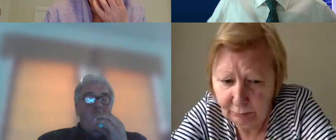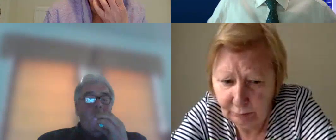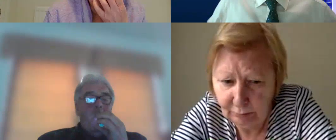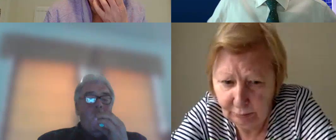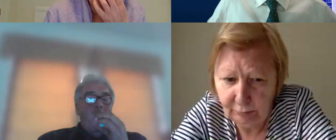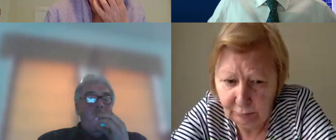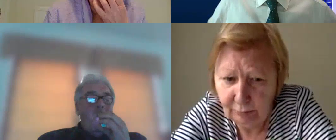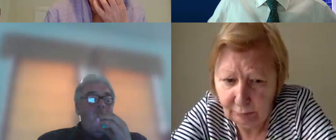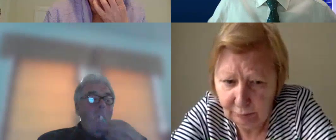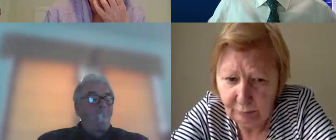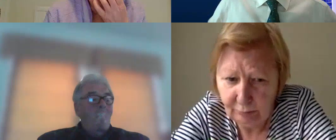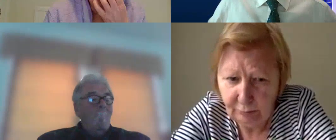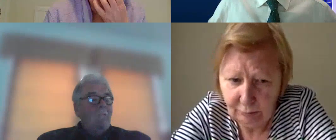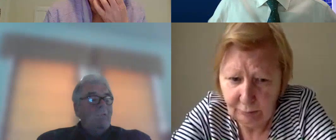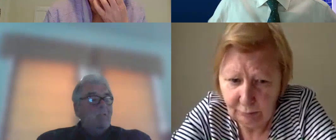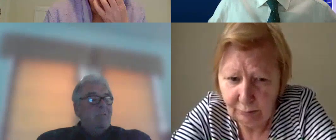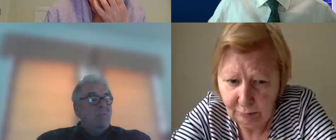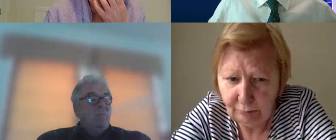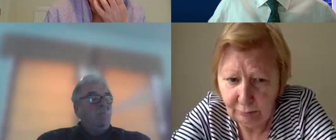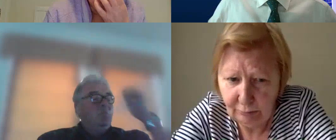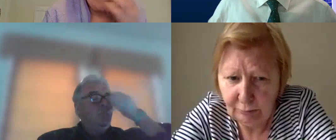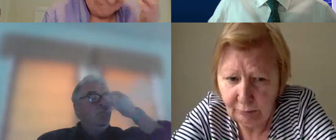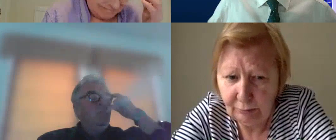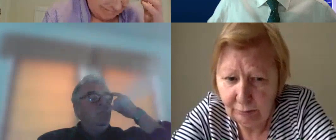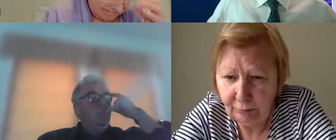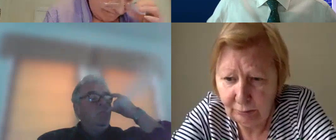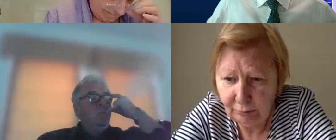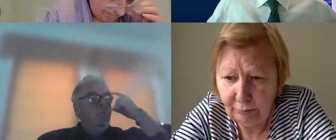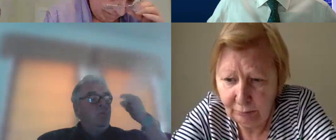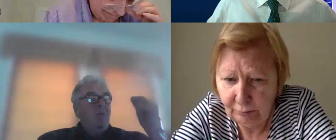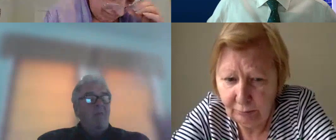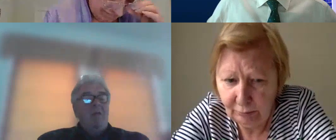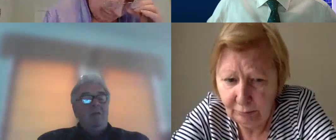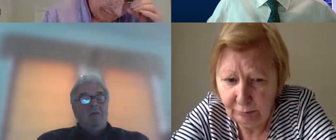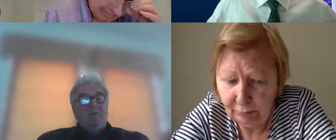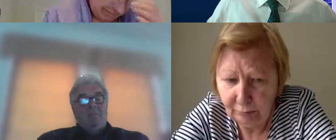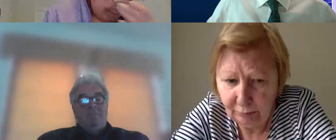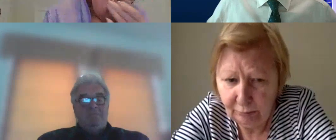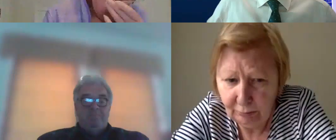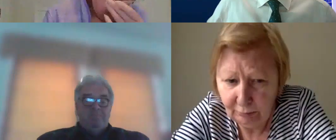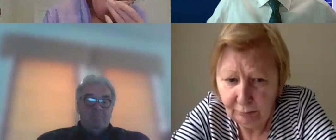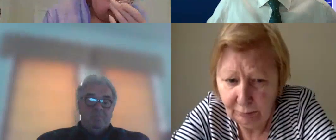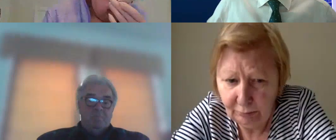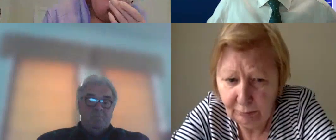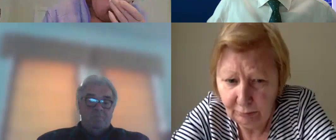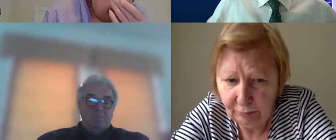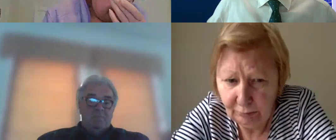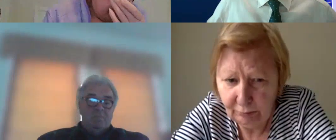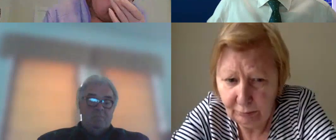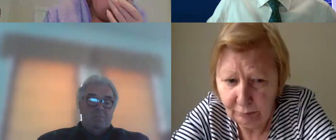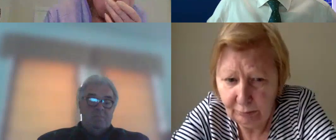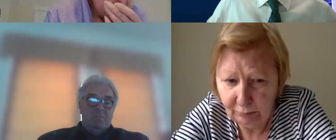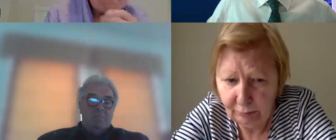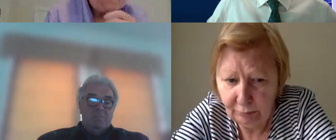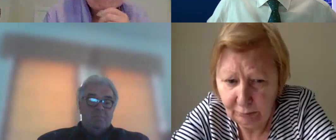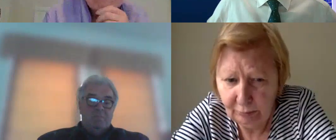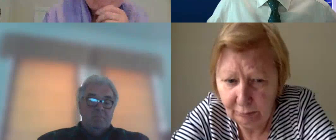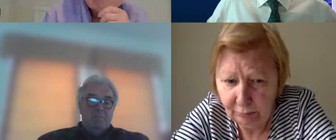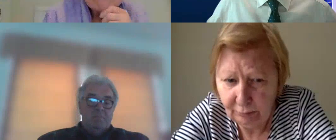agreeing that those that you nominate are going to comply with the requirements of secrecy, that they're properly nominated by